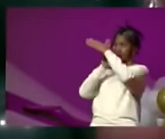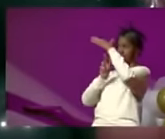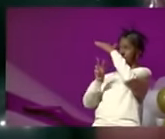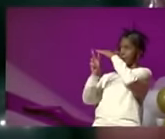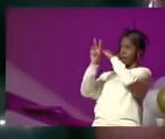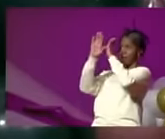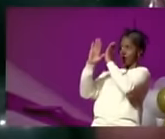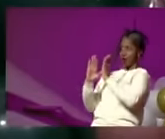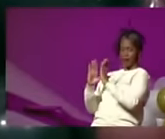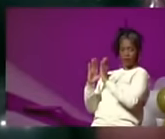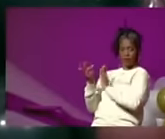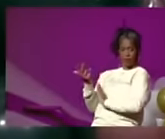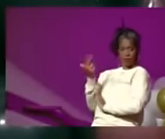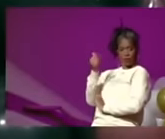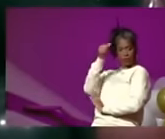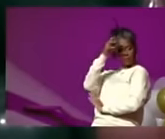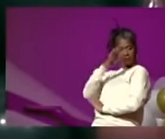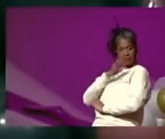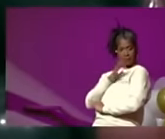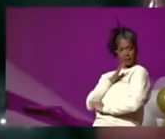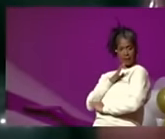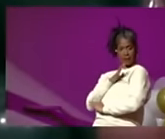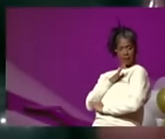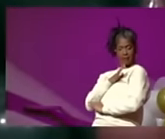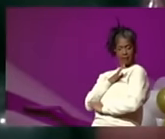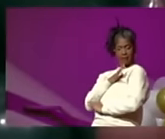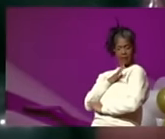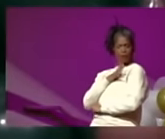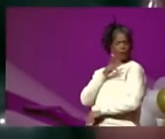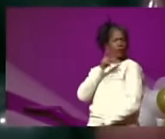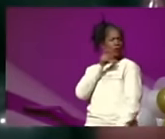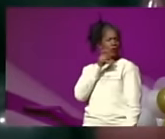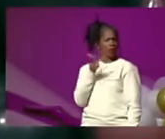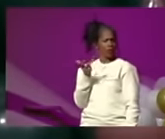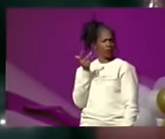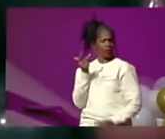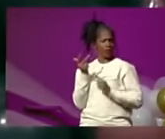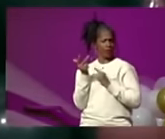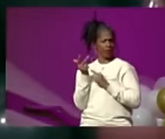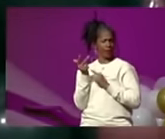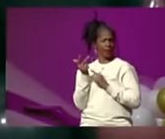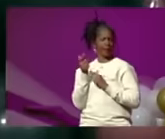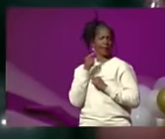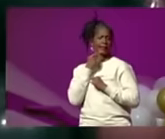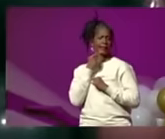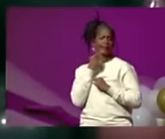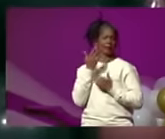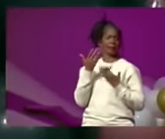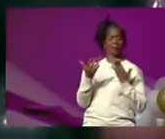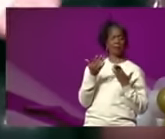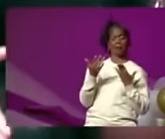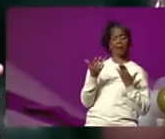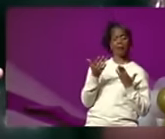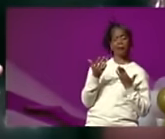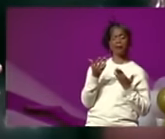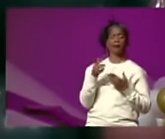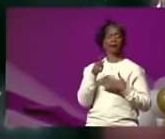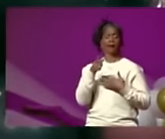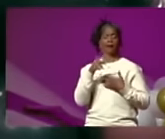prophets? Well, some say that it had to do with Nazarene, a play on what?